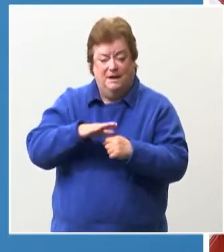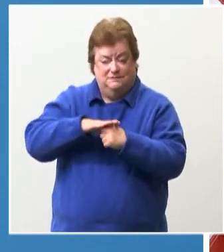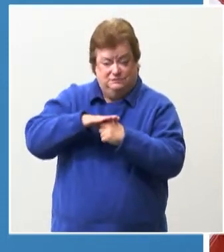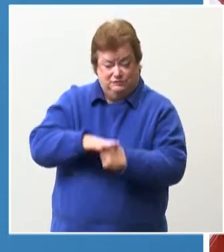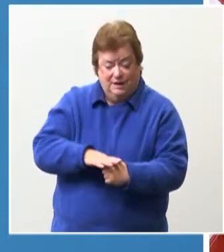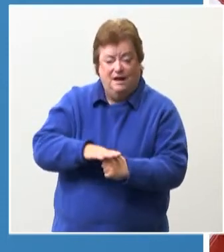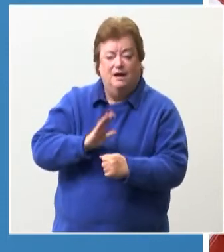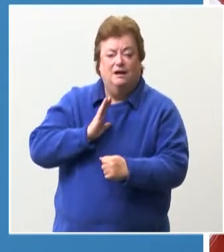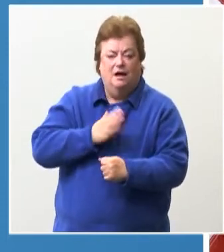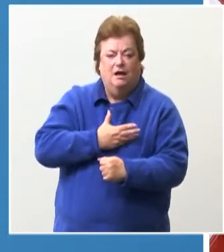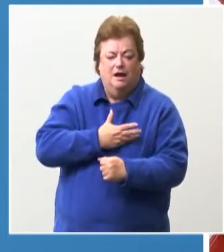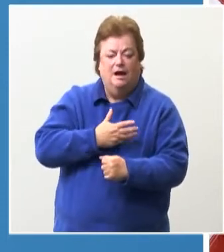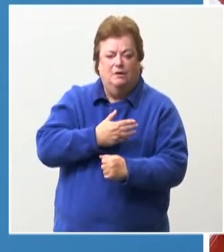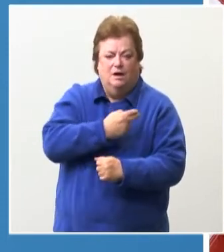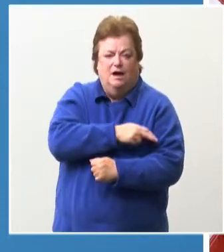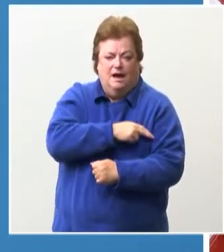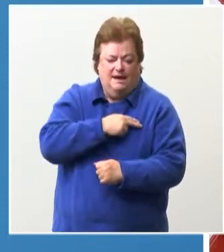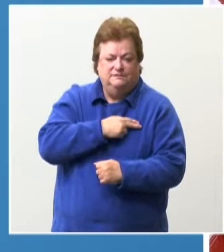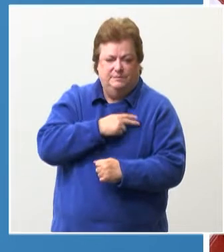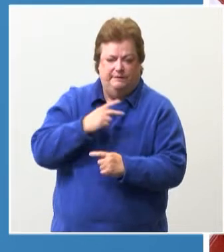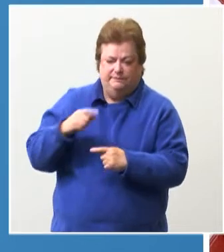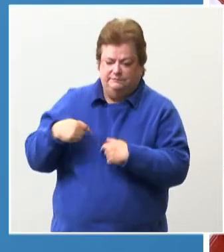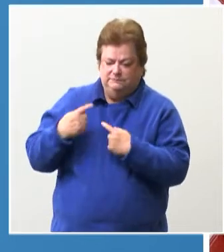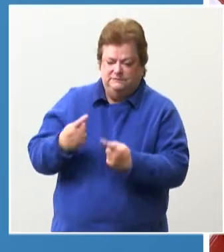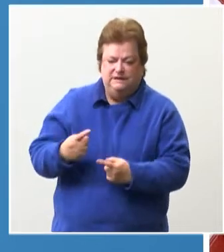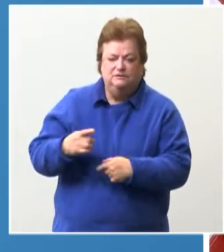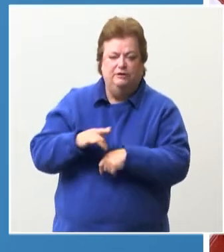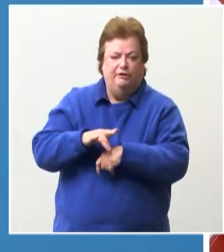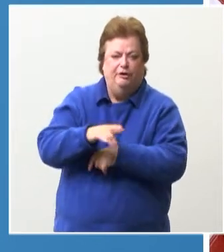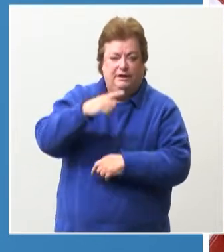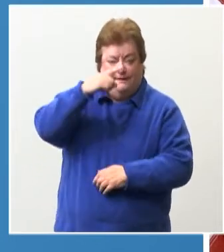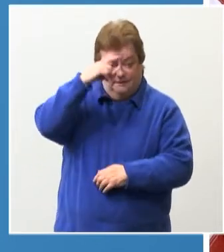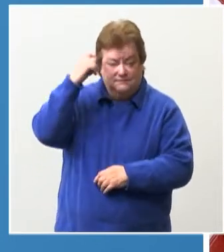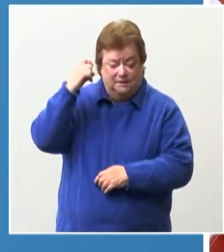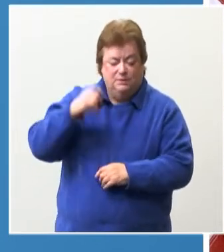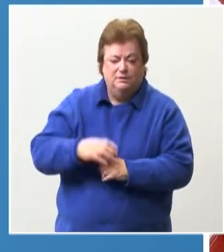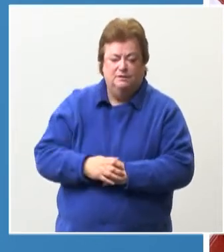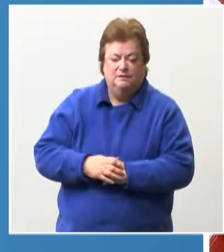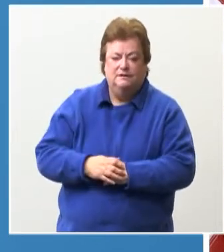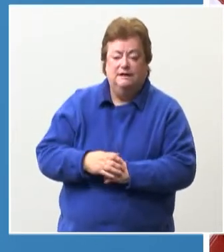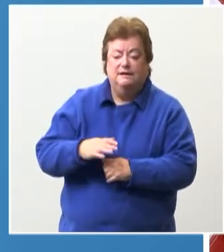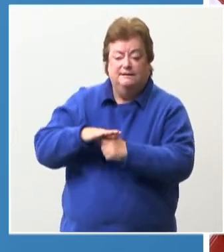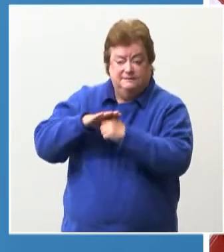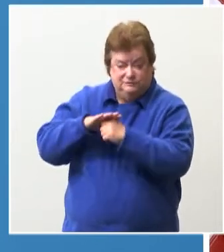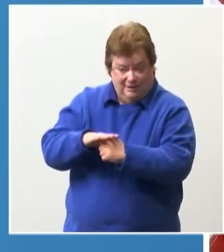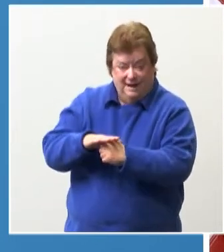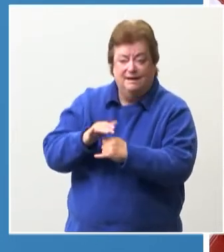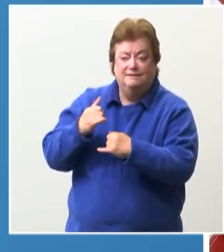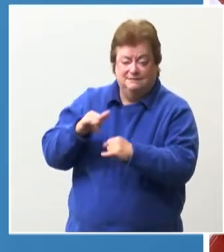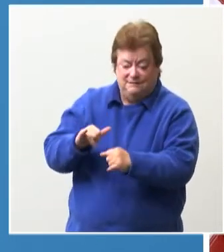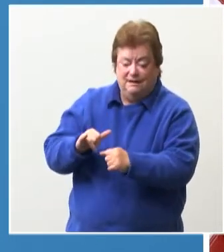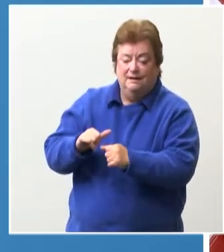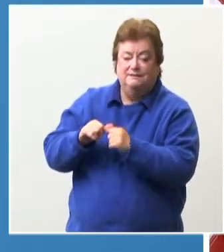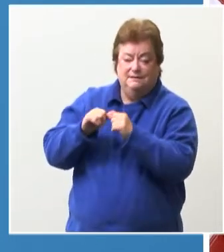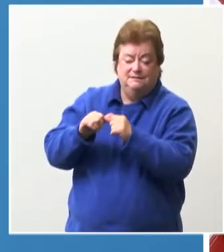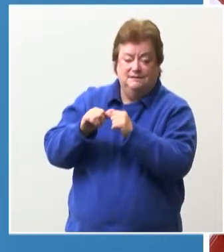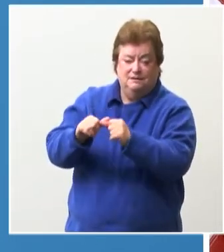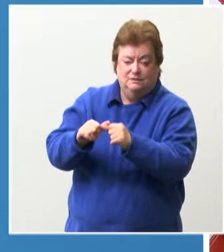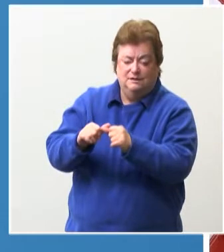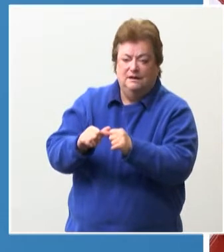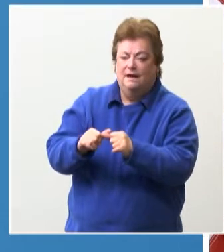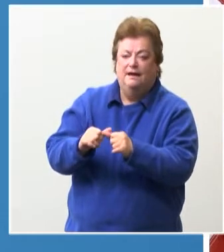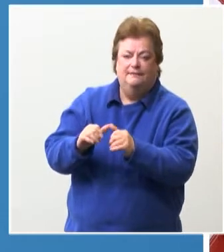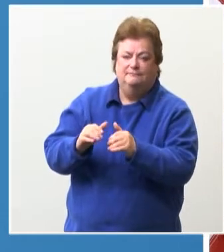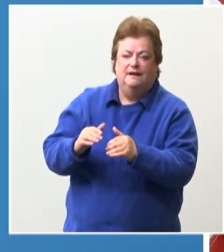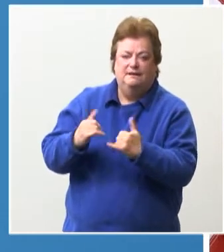health system has been under since early summer. That strain continues and has only